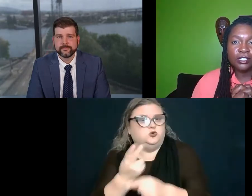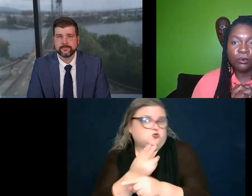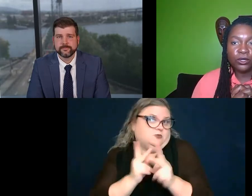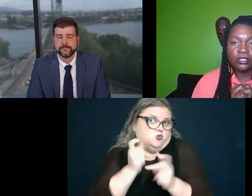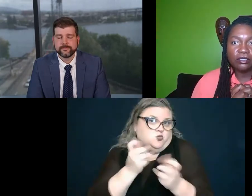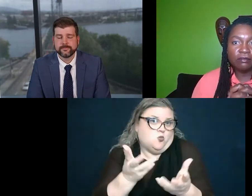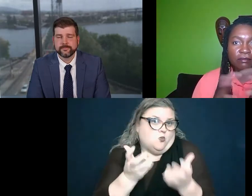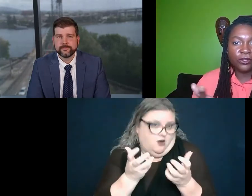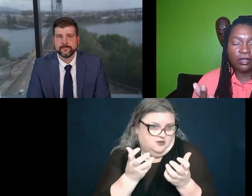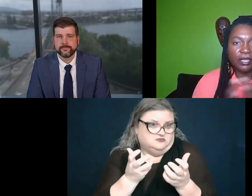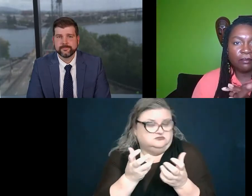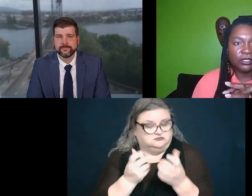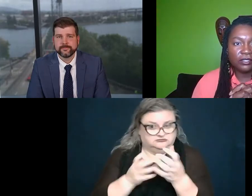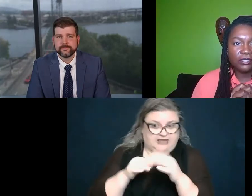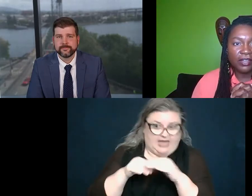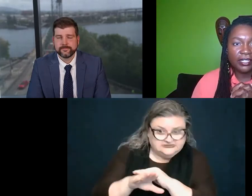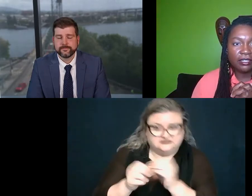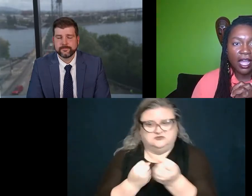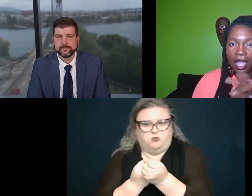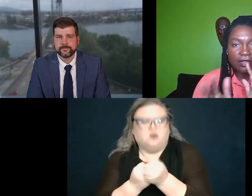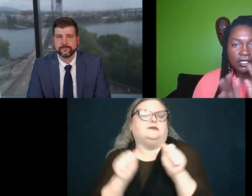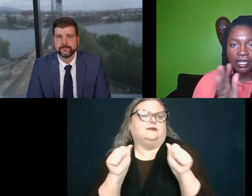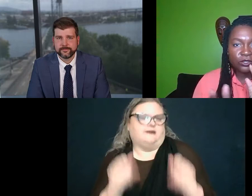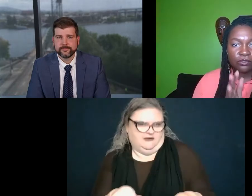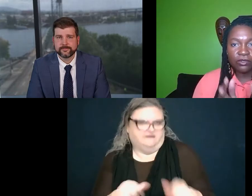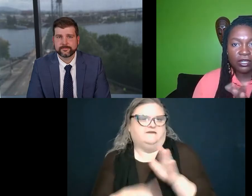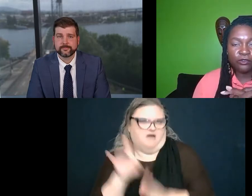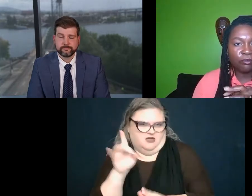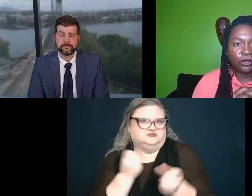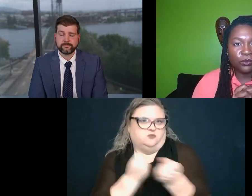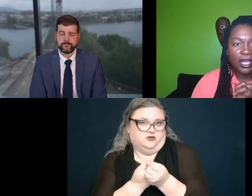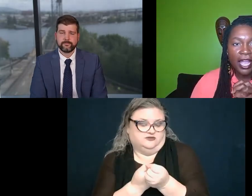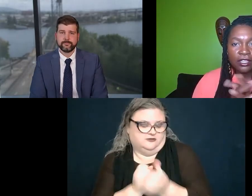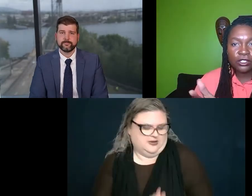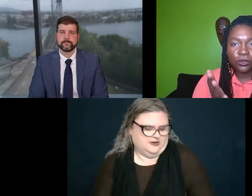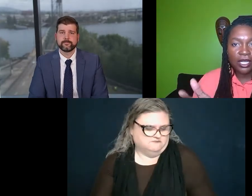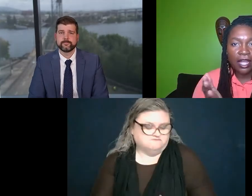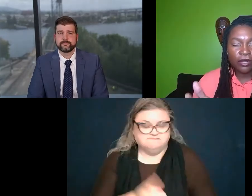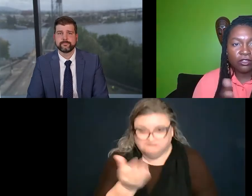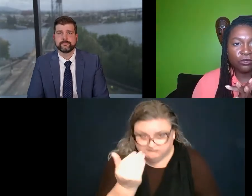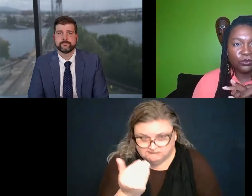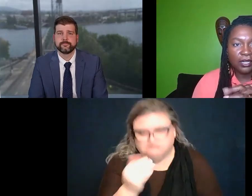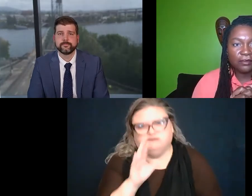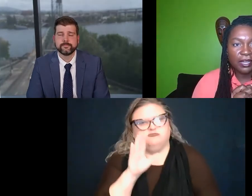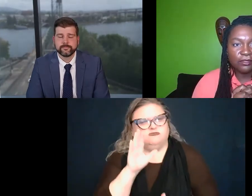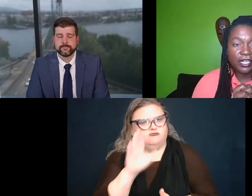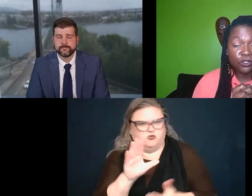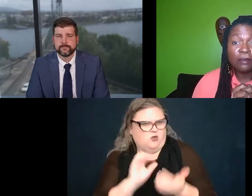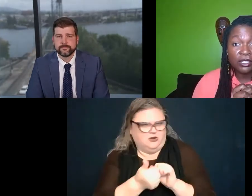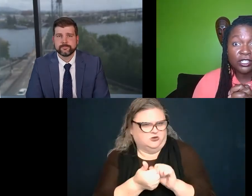seek support, they're going to be able to find it. I'd just like to sort of hear from you. How do you sort that out? How do